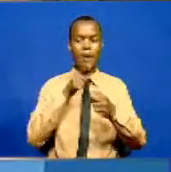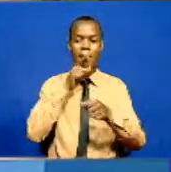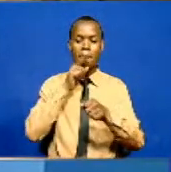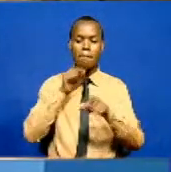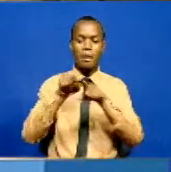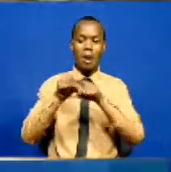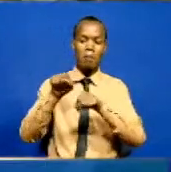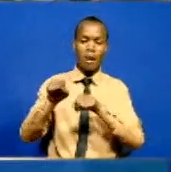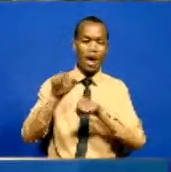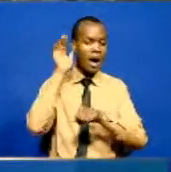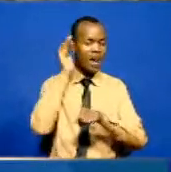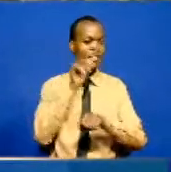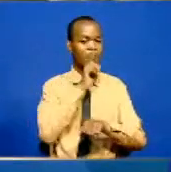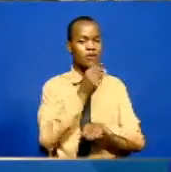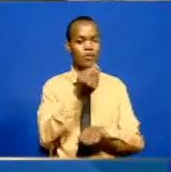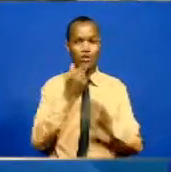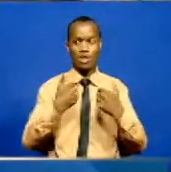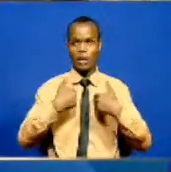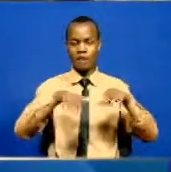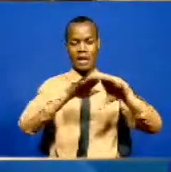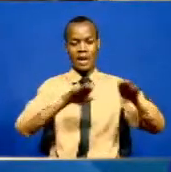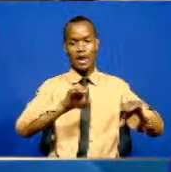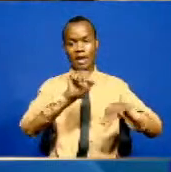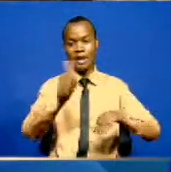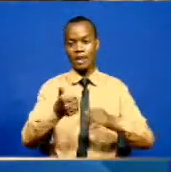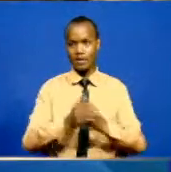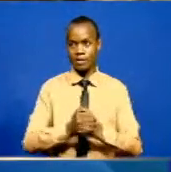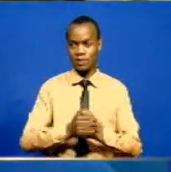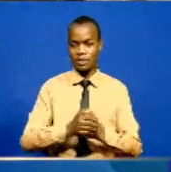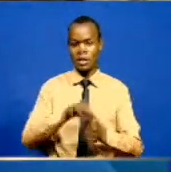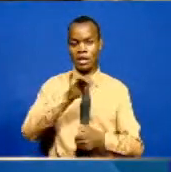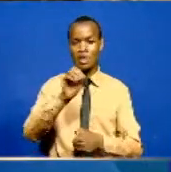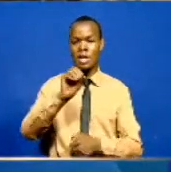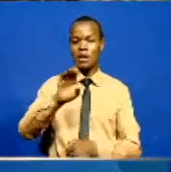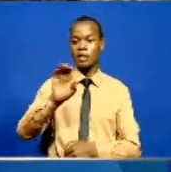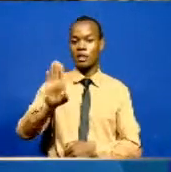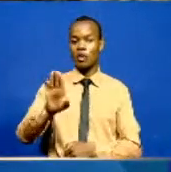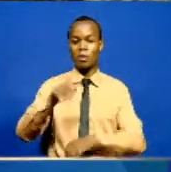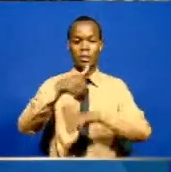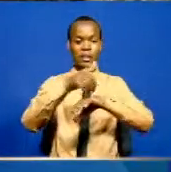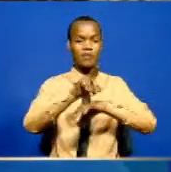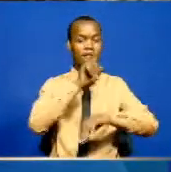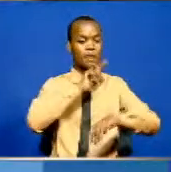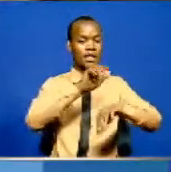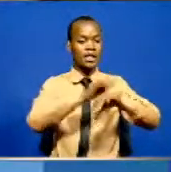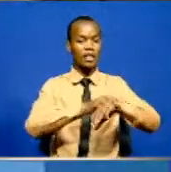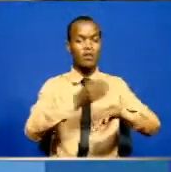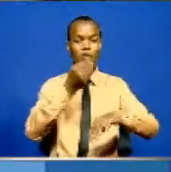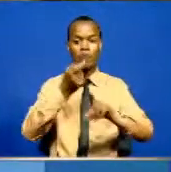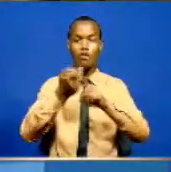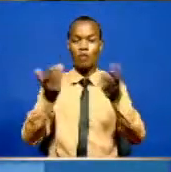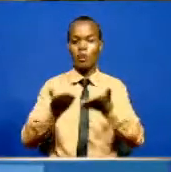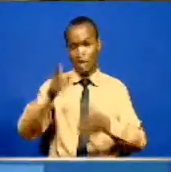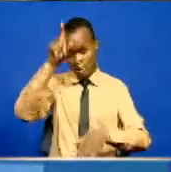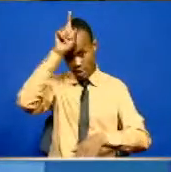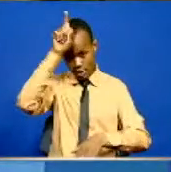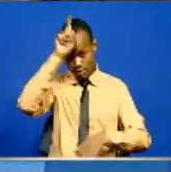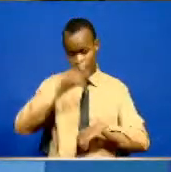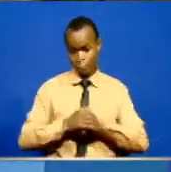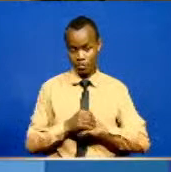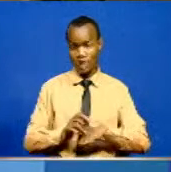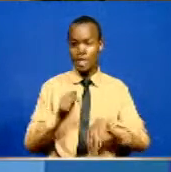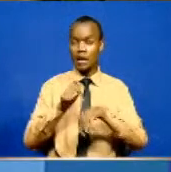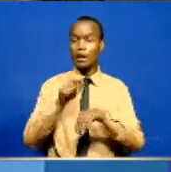land of Egypt. So Jacob sent them to go and get food from Egypt. When they reached there, they